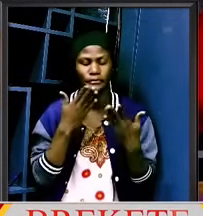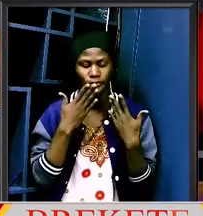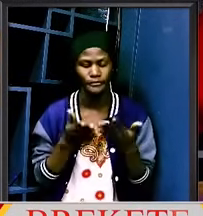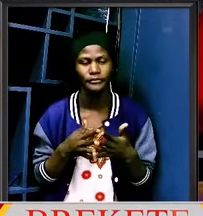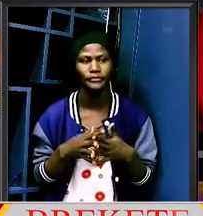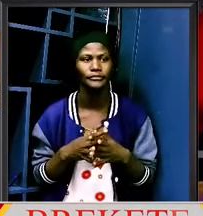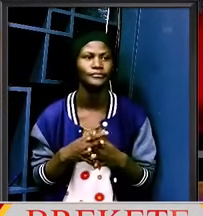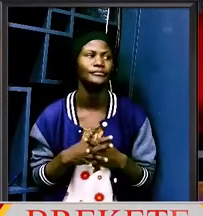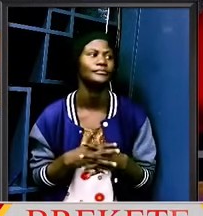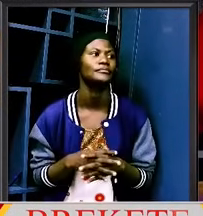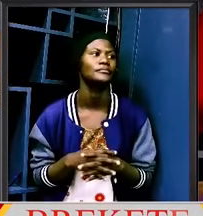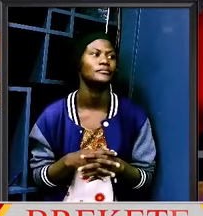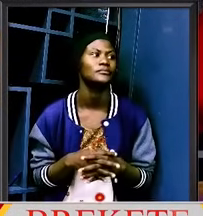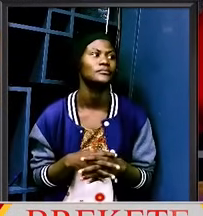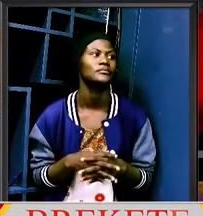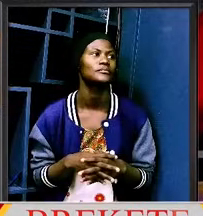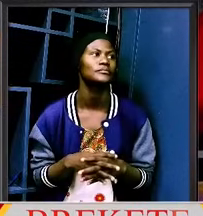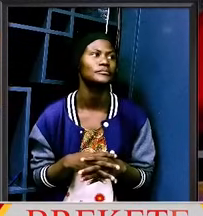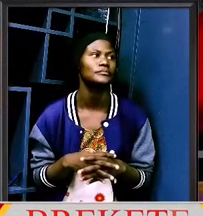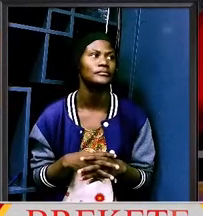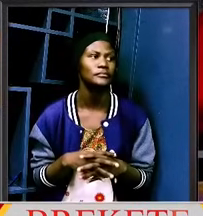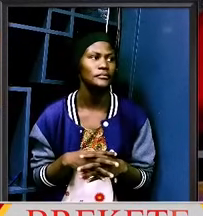much.